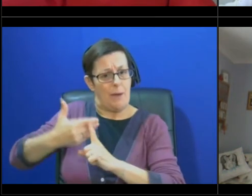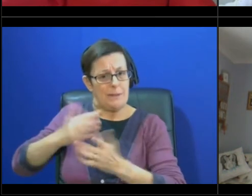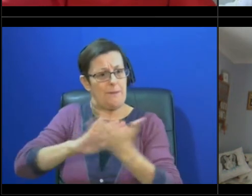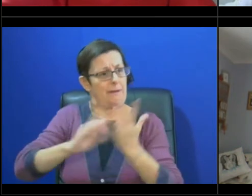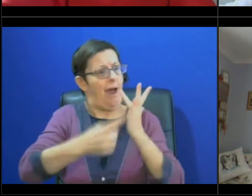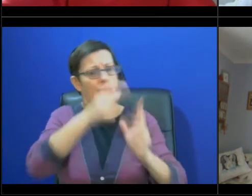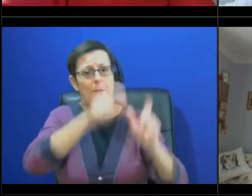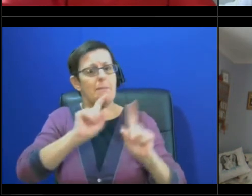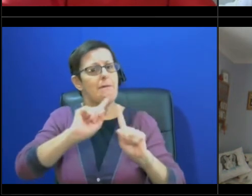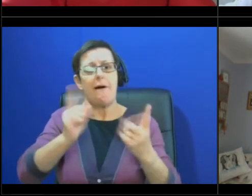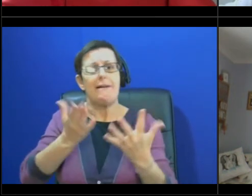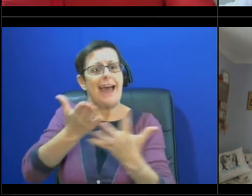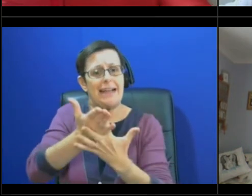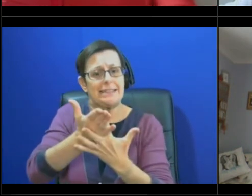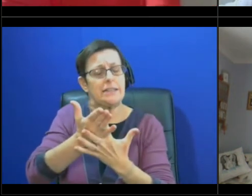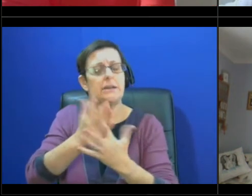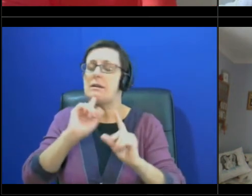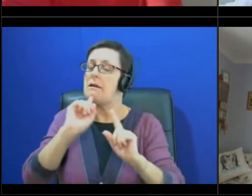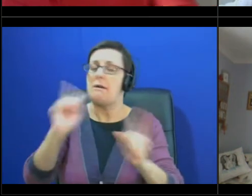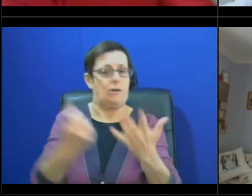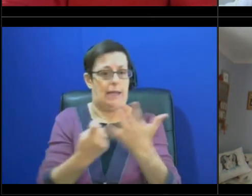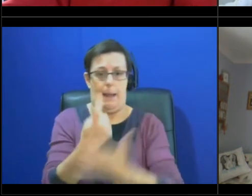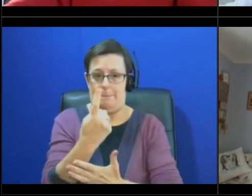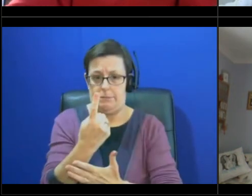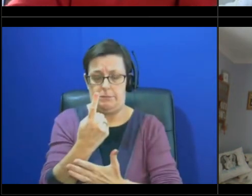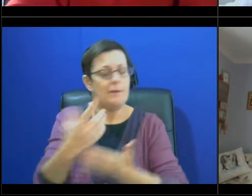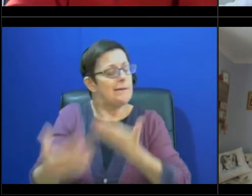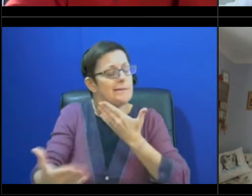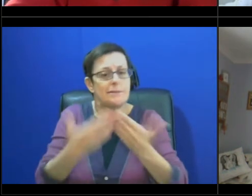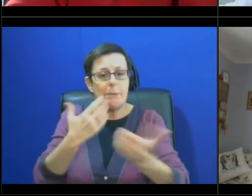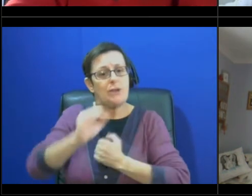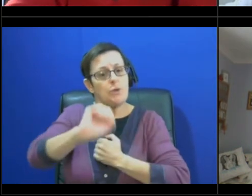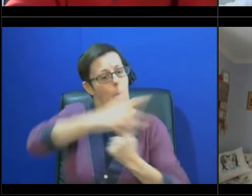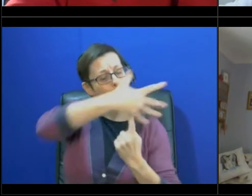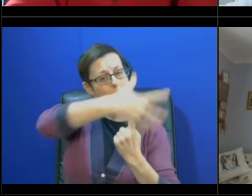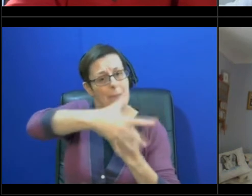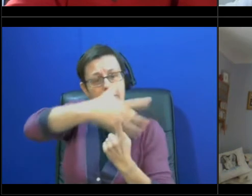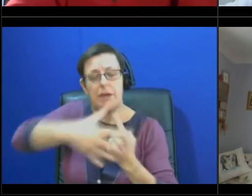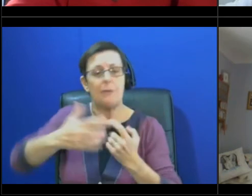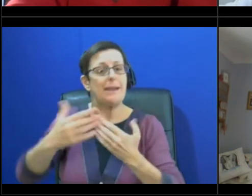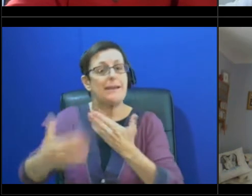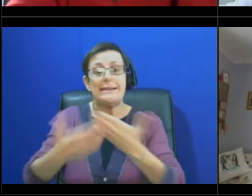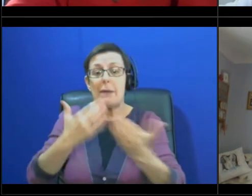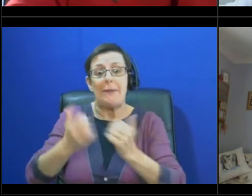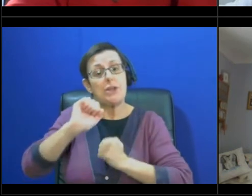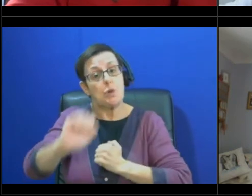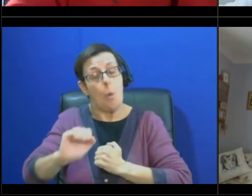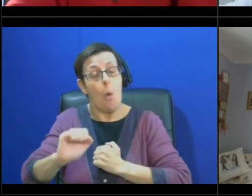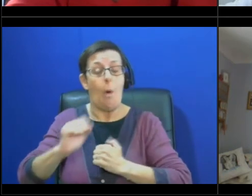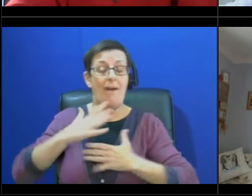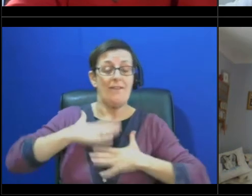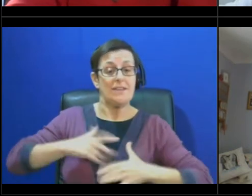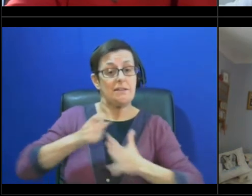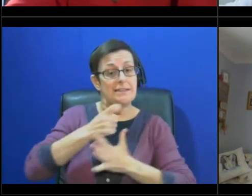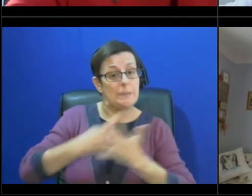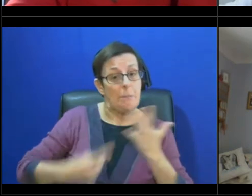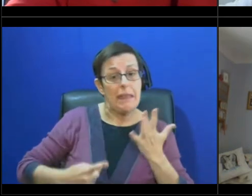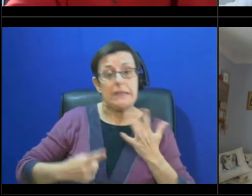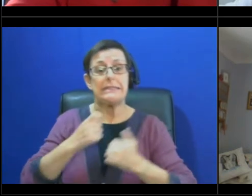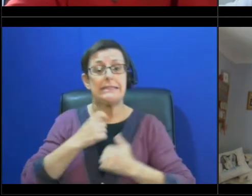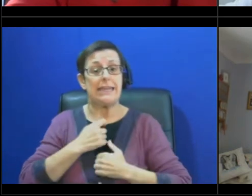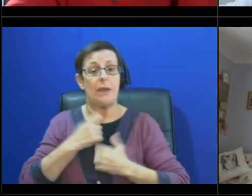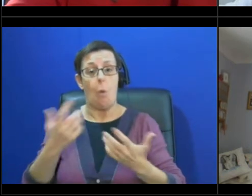that mustn't happen. Whatever your background, whatever your physical or mental capability, you should have